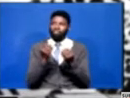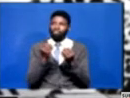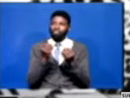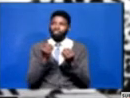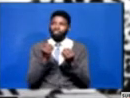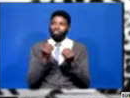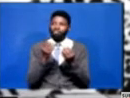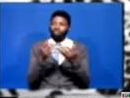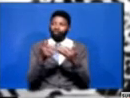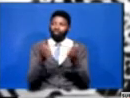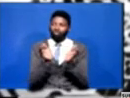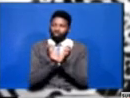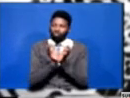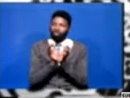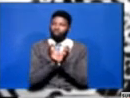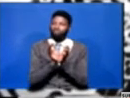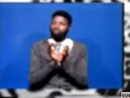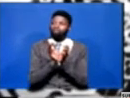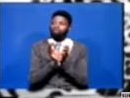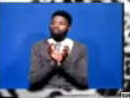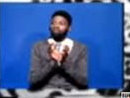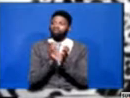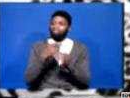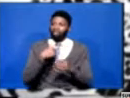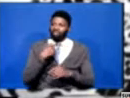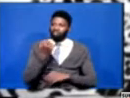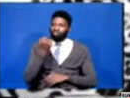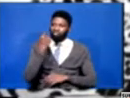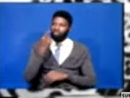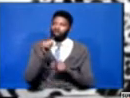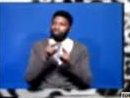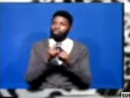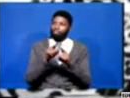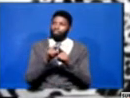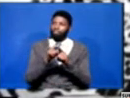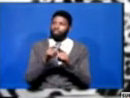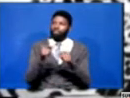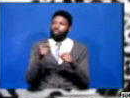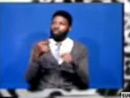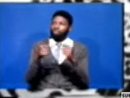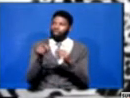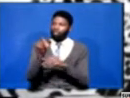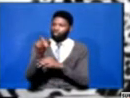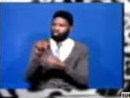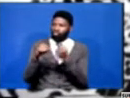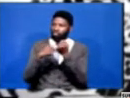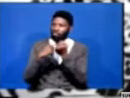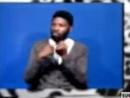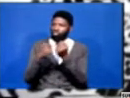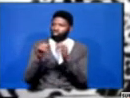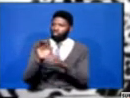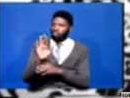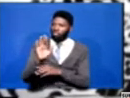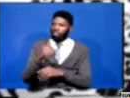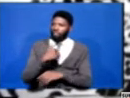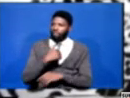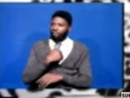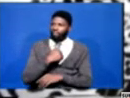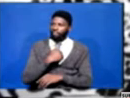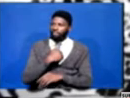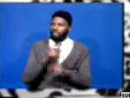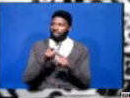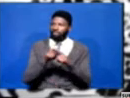government. Of course, I appreciate the fact that my competitors and supporters. At the end of this exercise, those supporters don't have